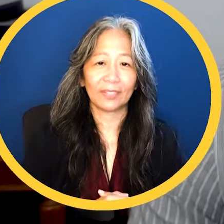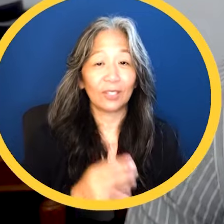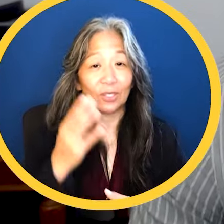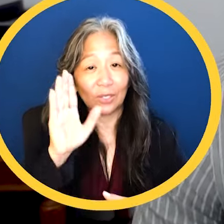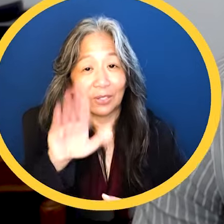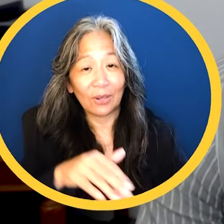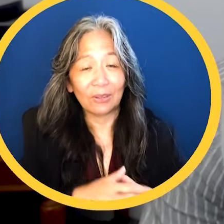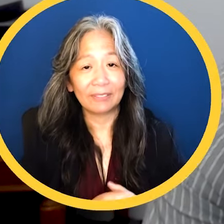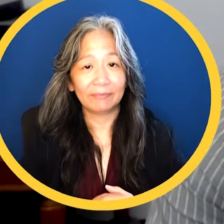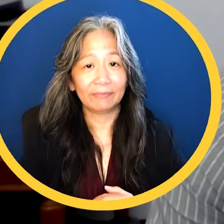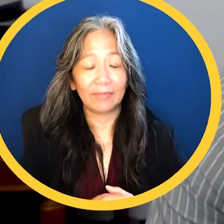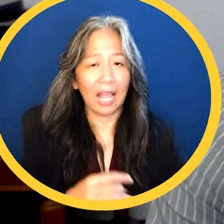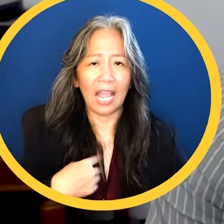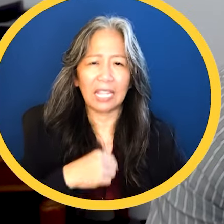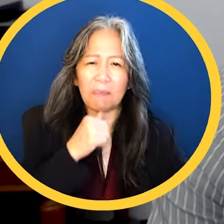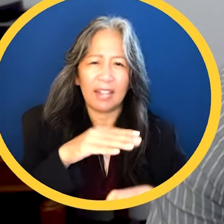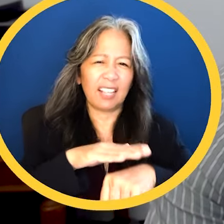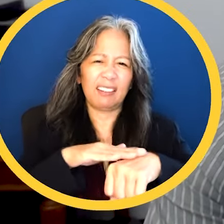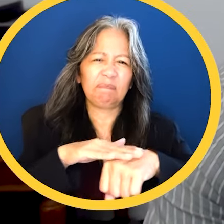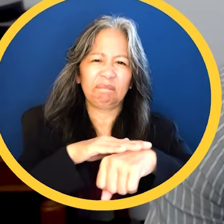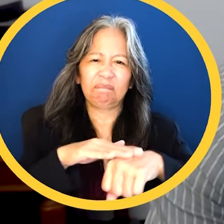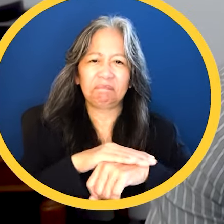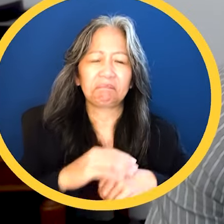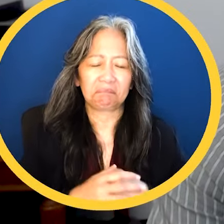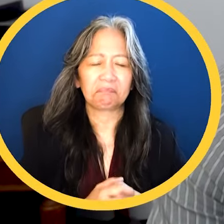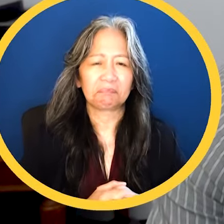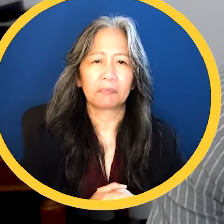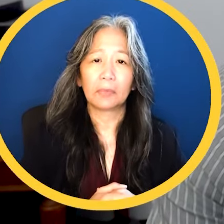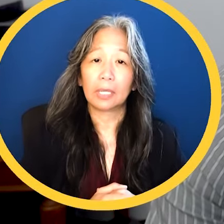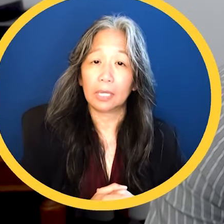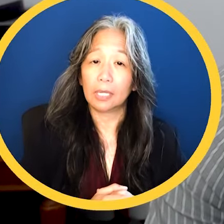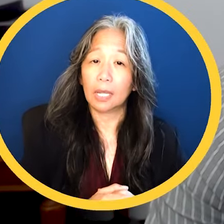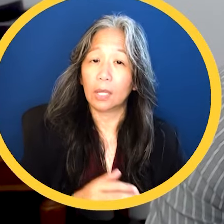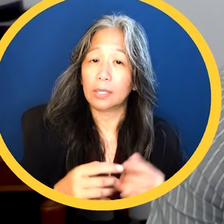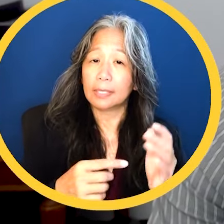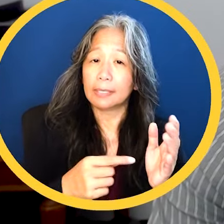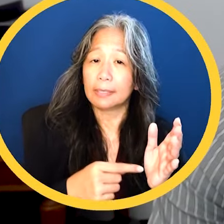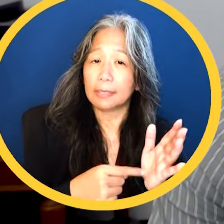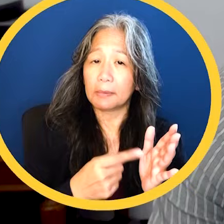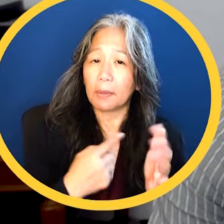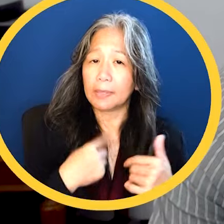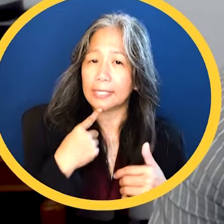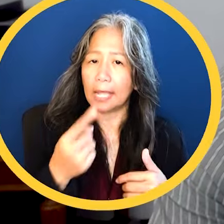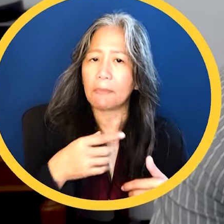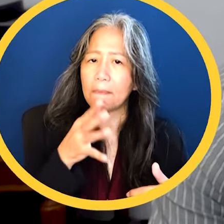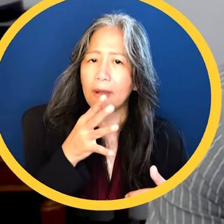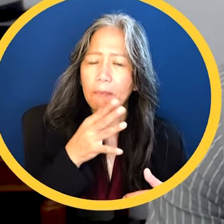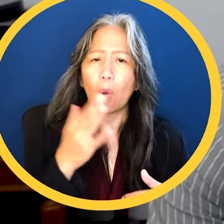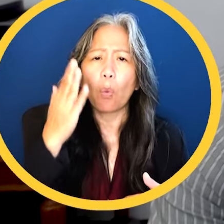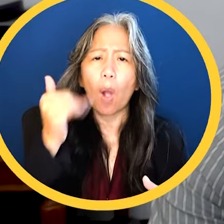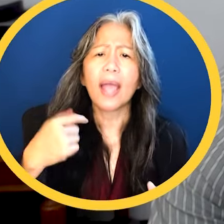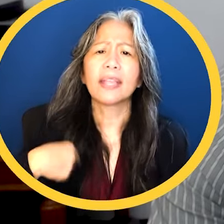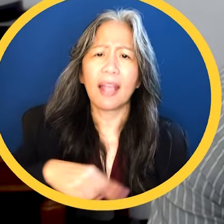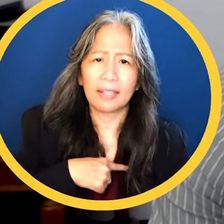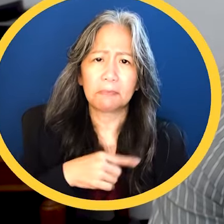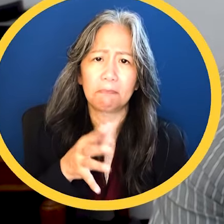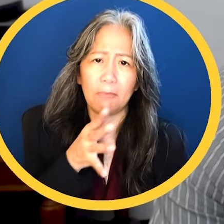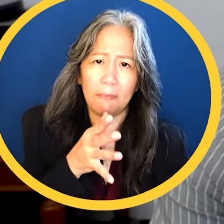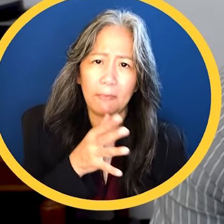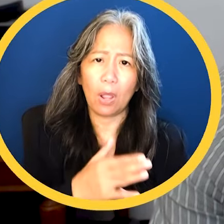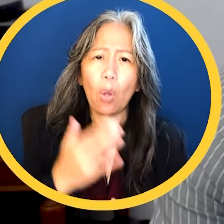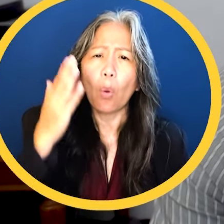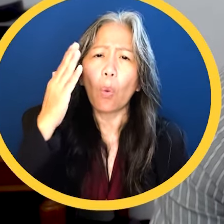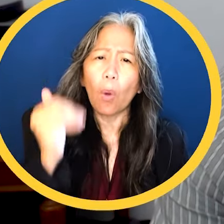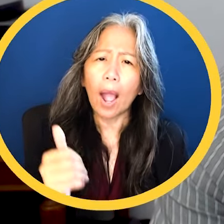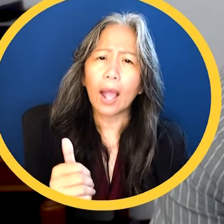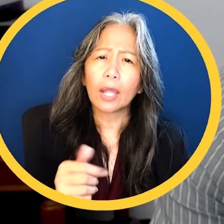what? I'm not even going to sugarcoat it. There were times I would tell my mother that. Why us, Mom? Why